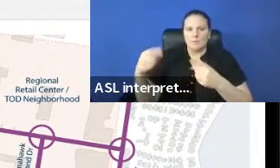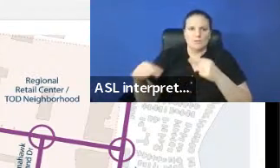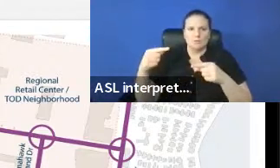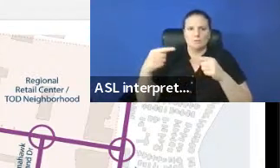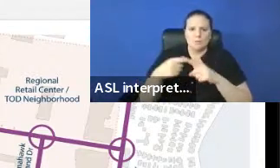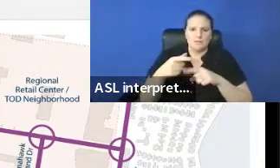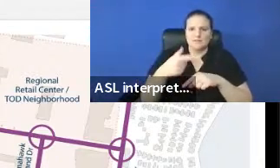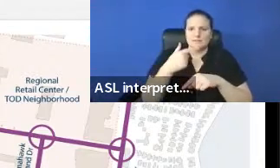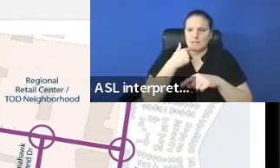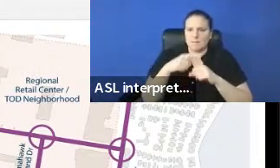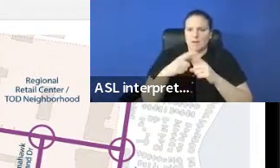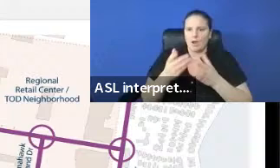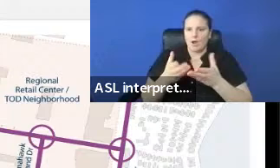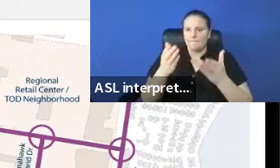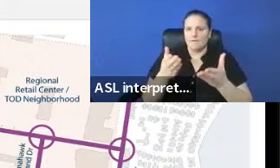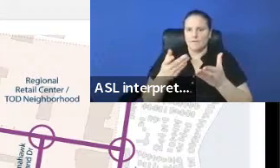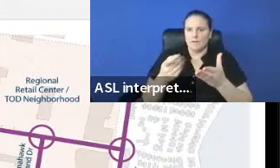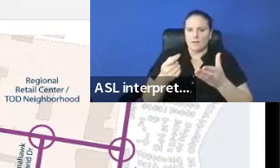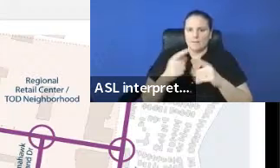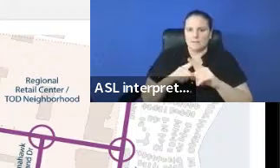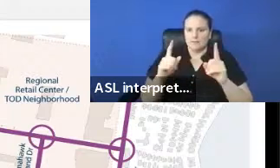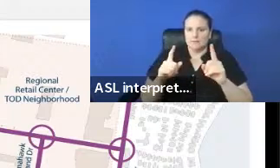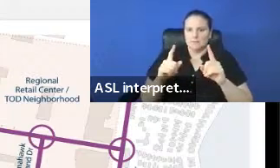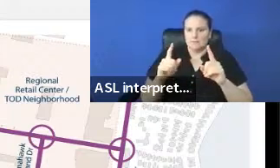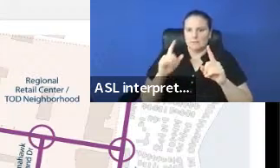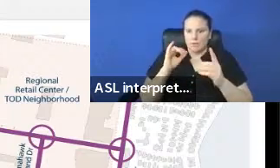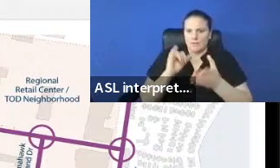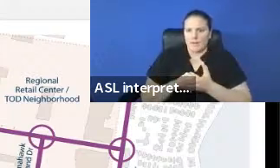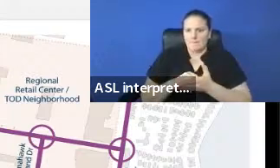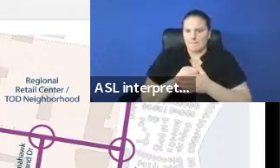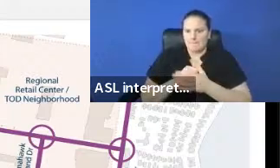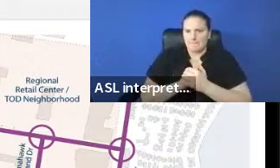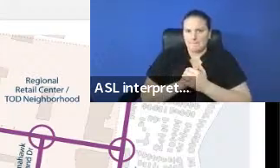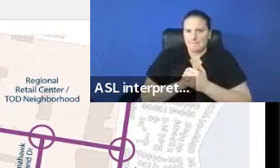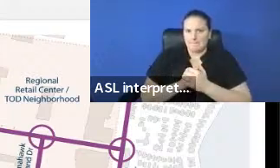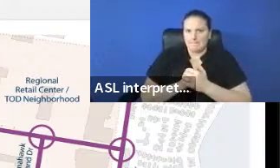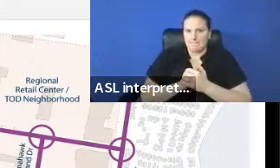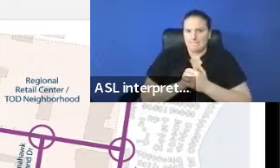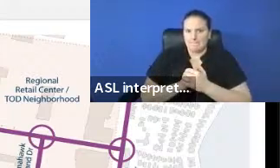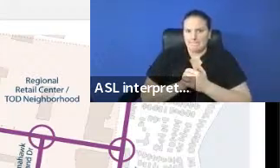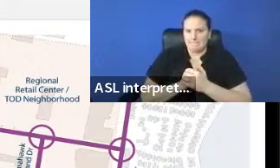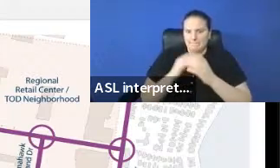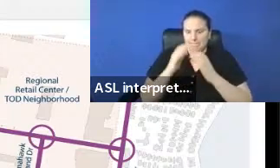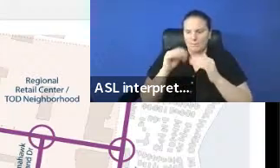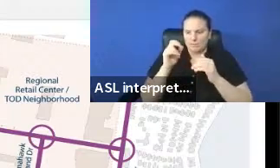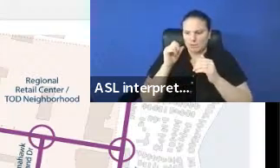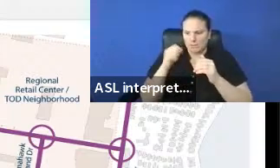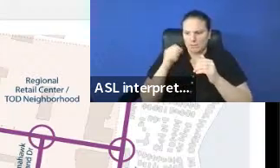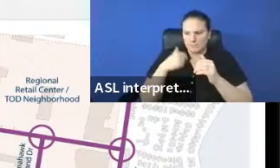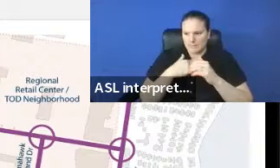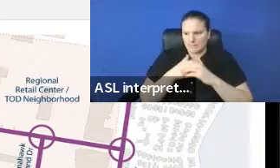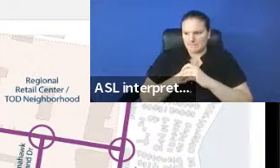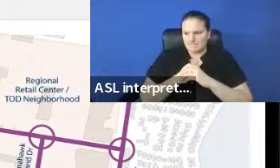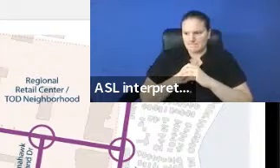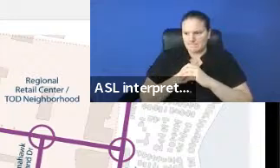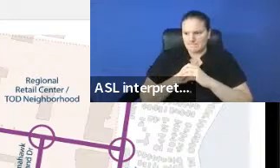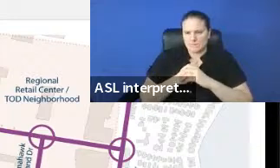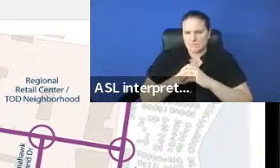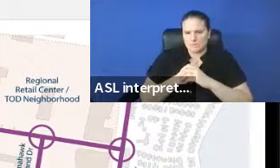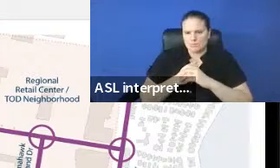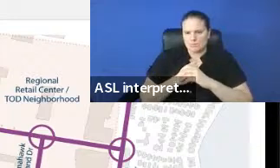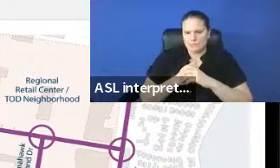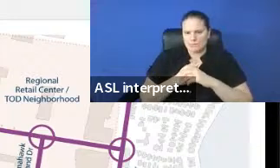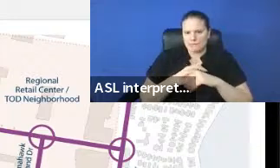did want to offer just the difference in that. And that is, I hope you can hear me, my audio changed. But the difference